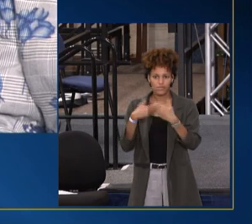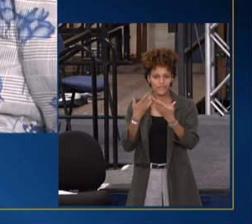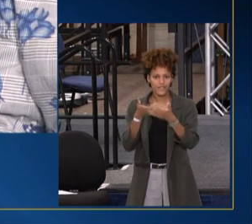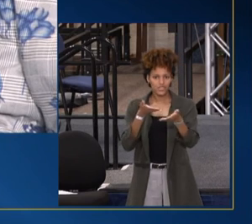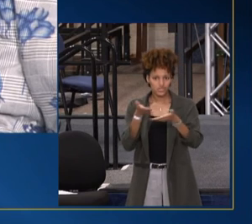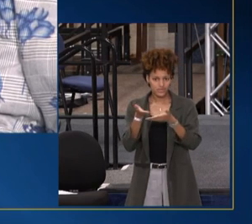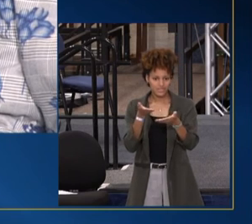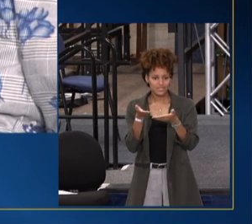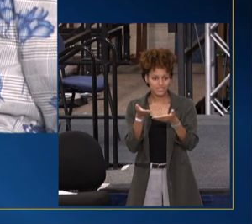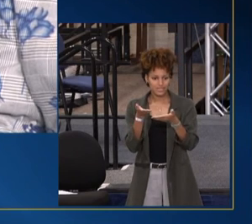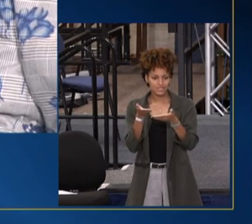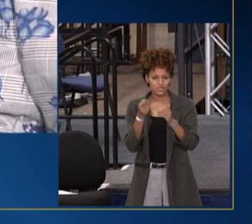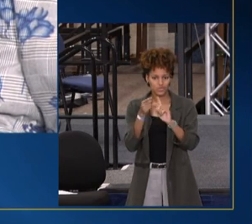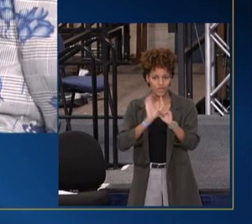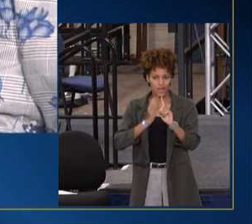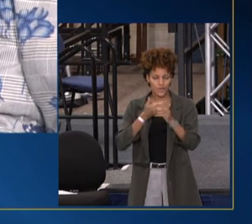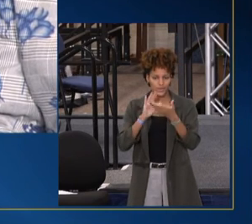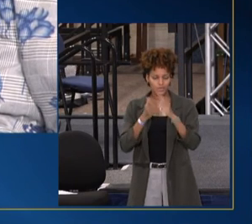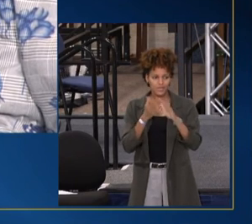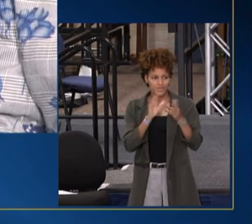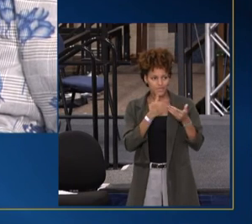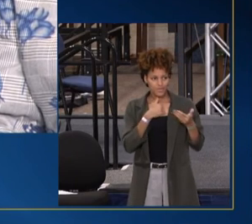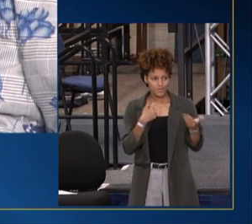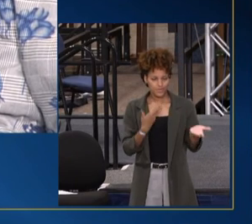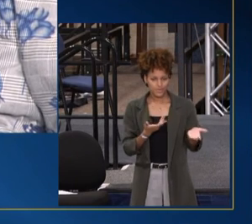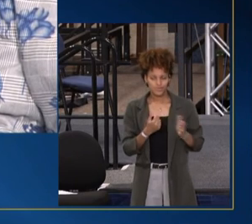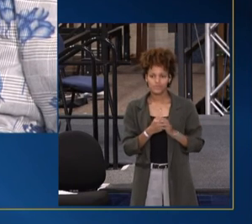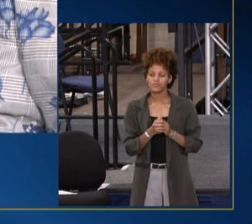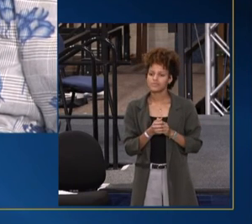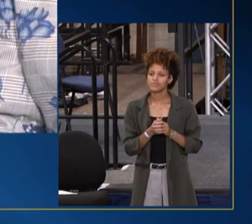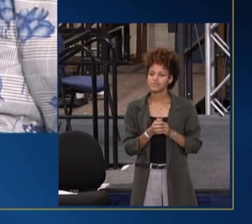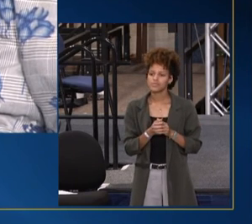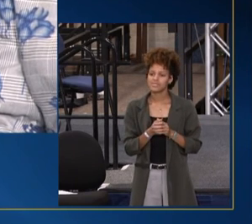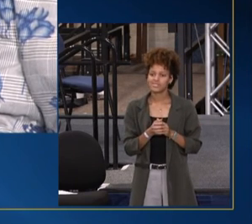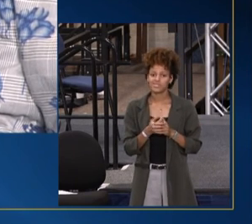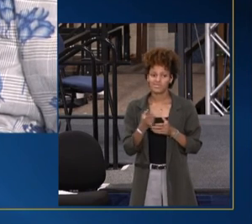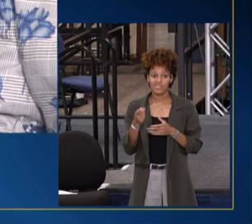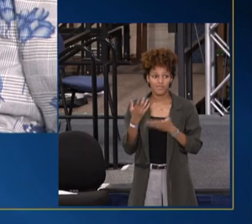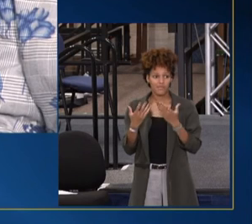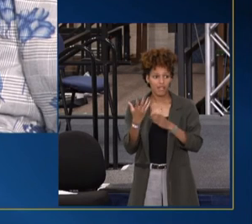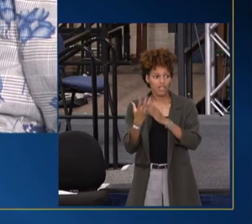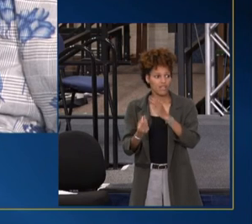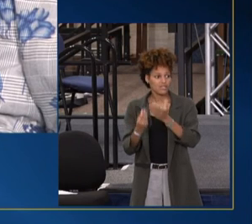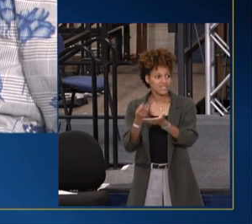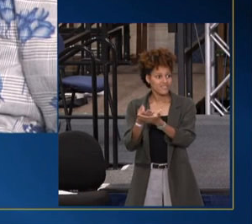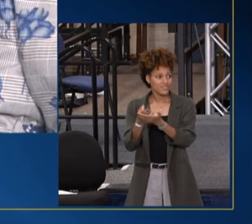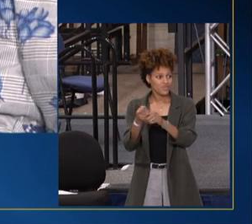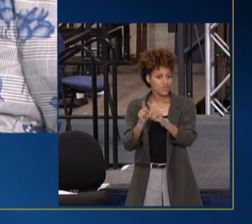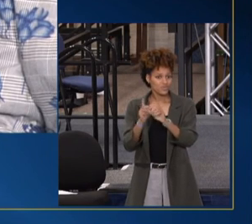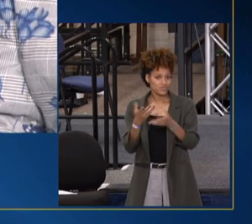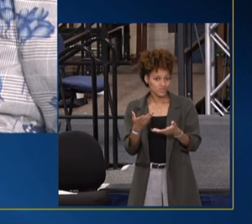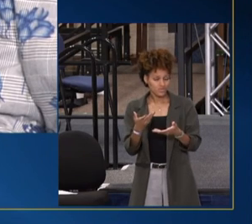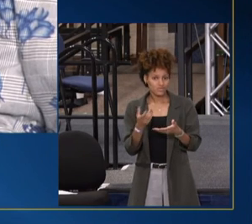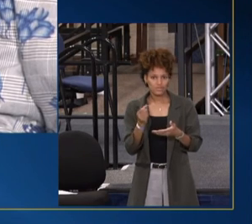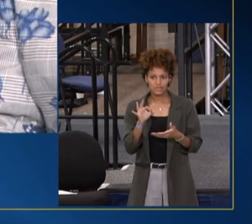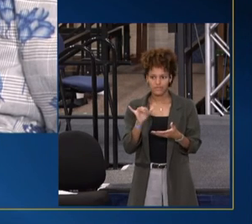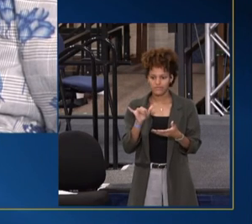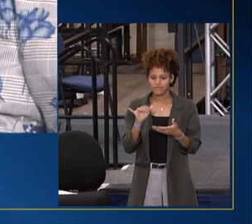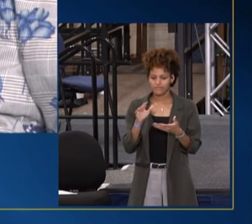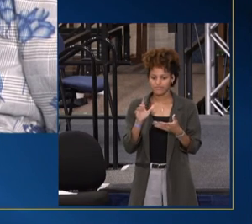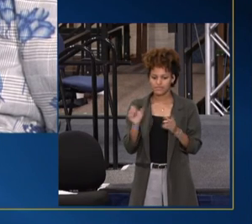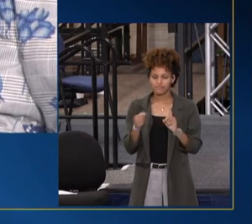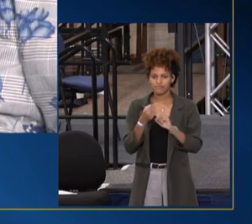services to our community. And so they might lose their funding too, if that were the